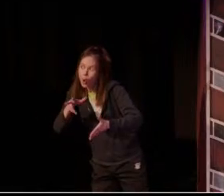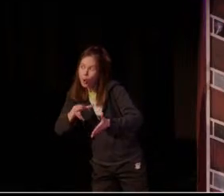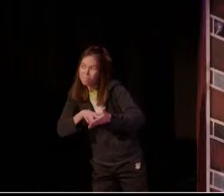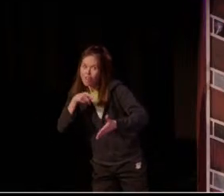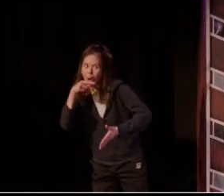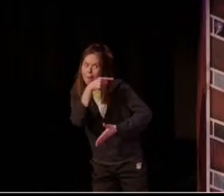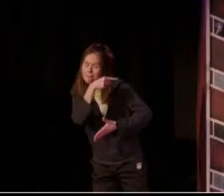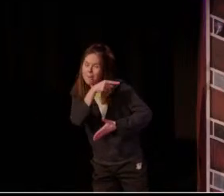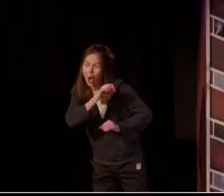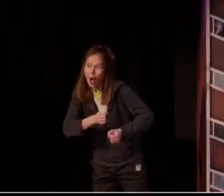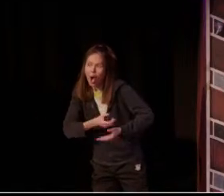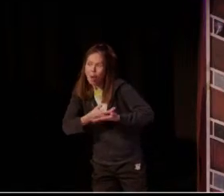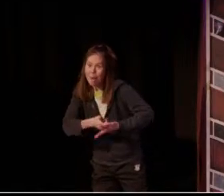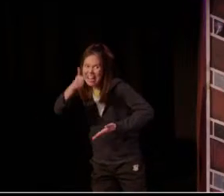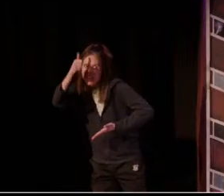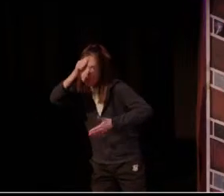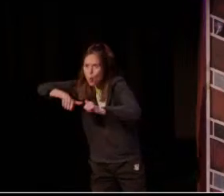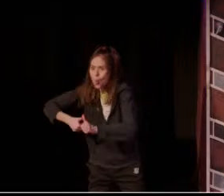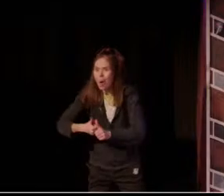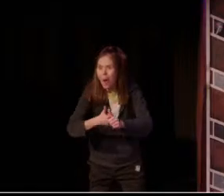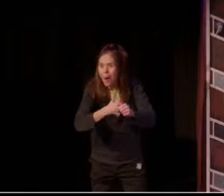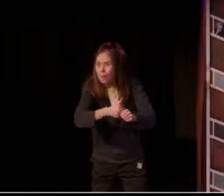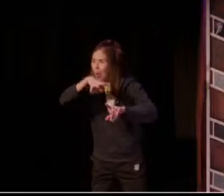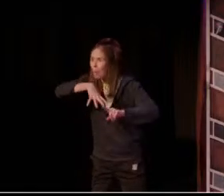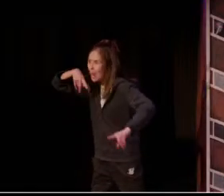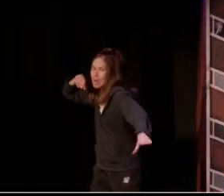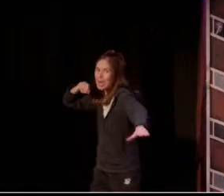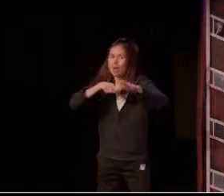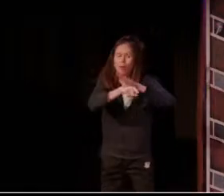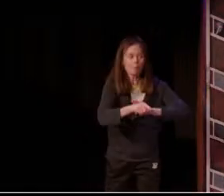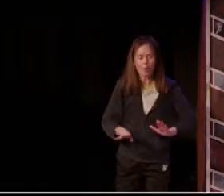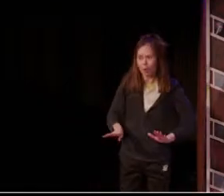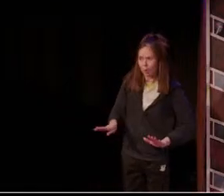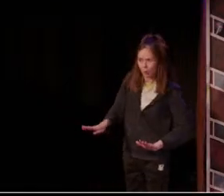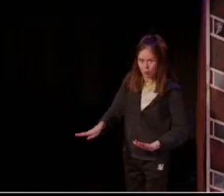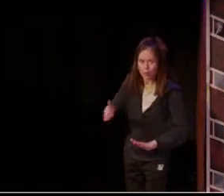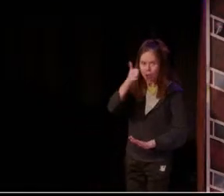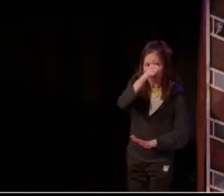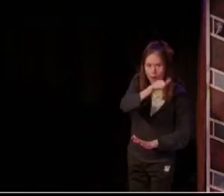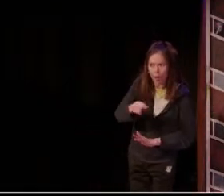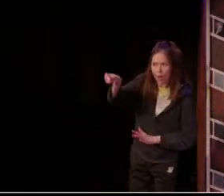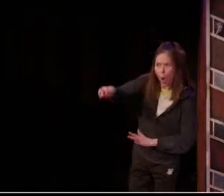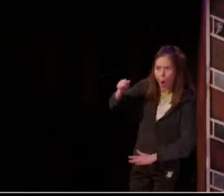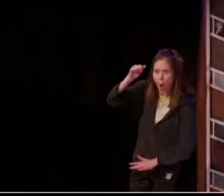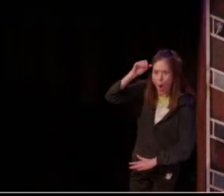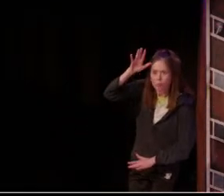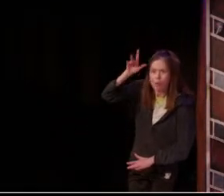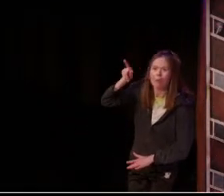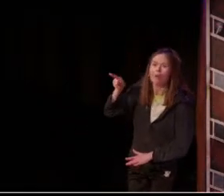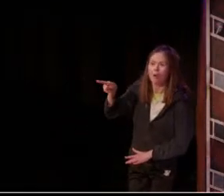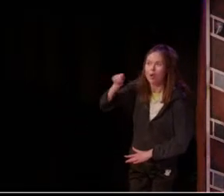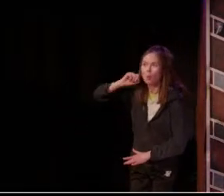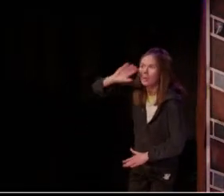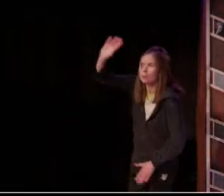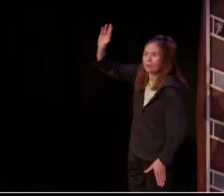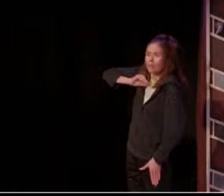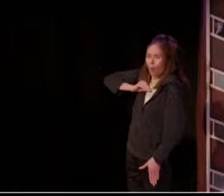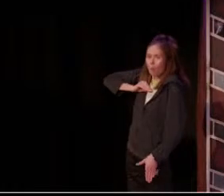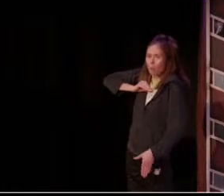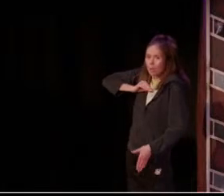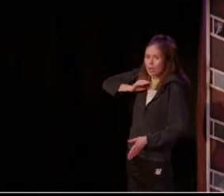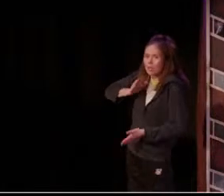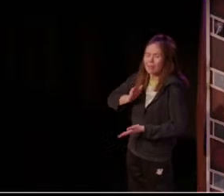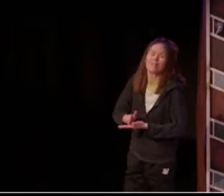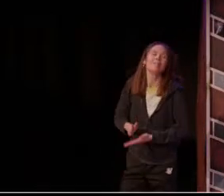oracle speaks truth. Though I am satisfied in what I know and need no more, The oracle will provide reassurances to he